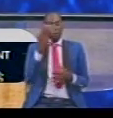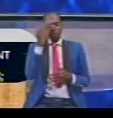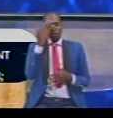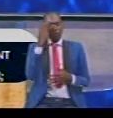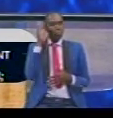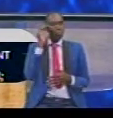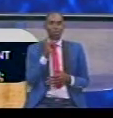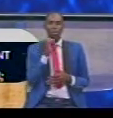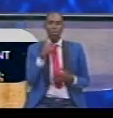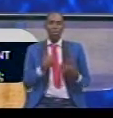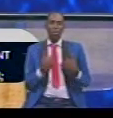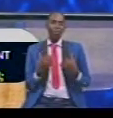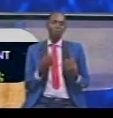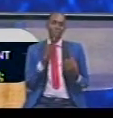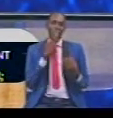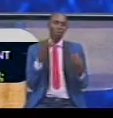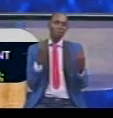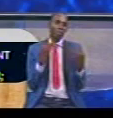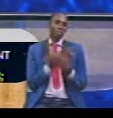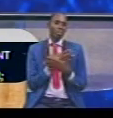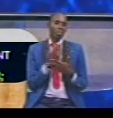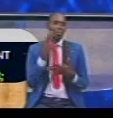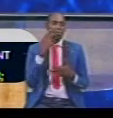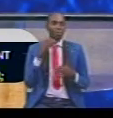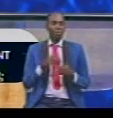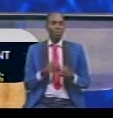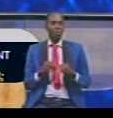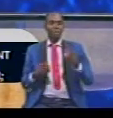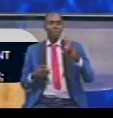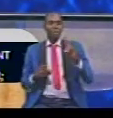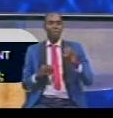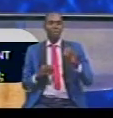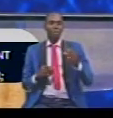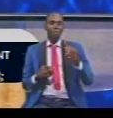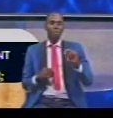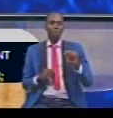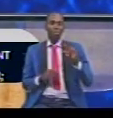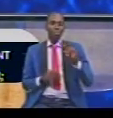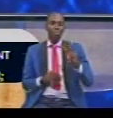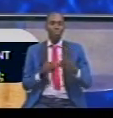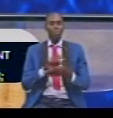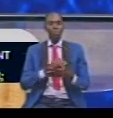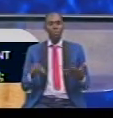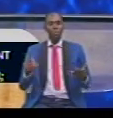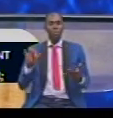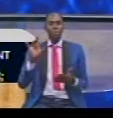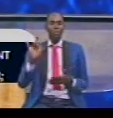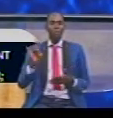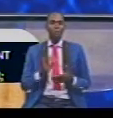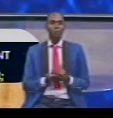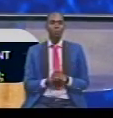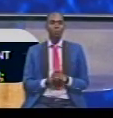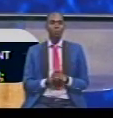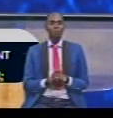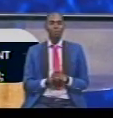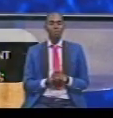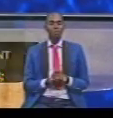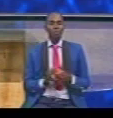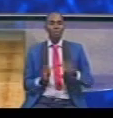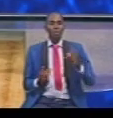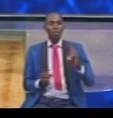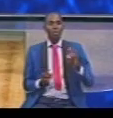this, Deuteronomy chapter 2. I'm reading from verse 8, and I'm reading from verse 9. Chapter